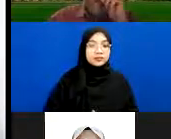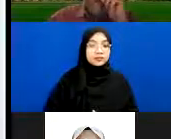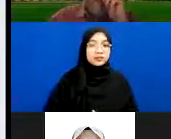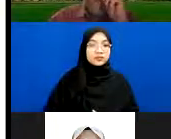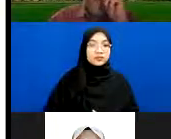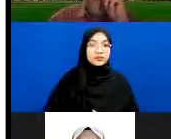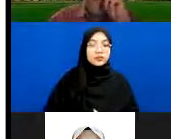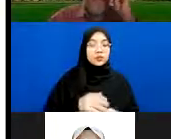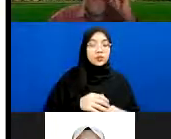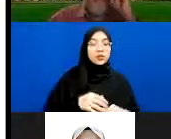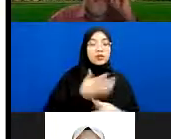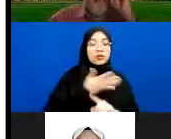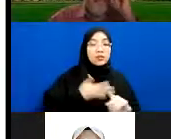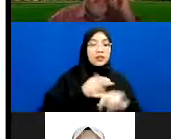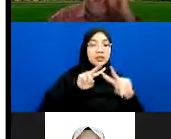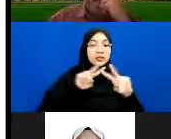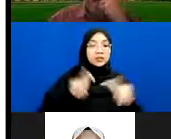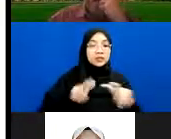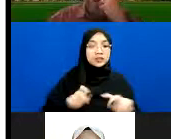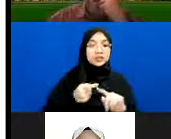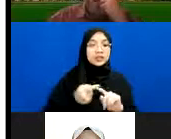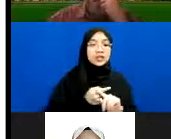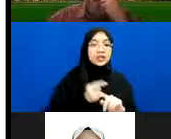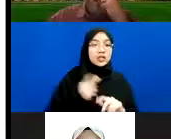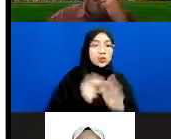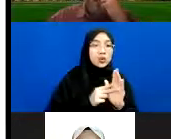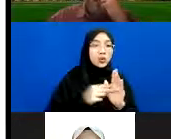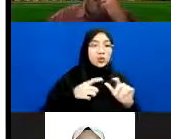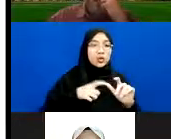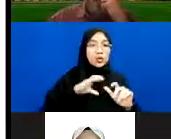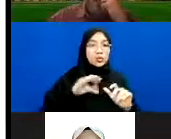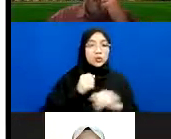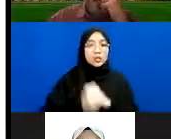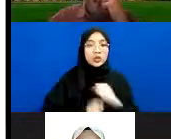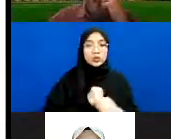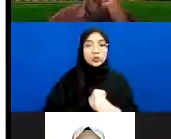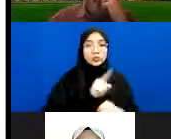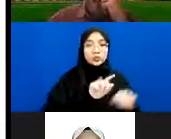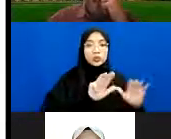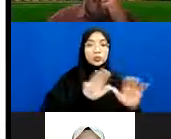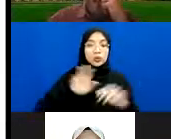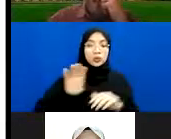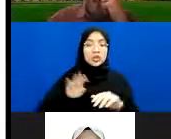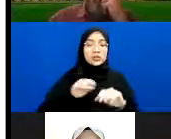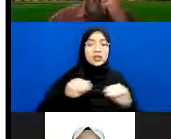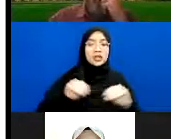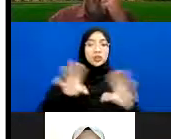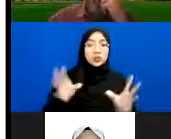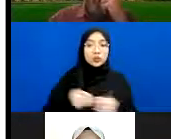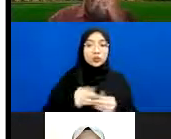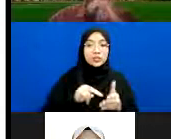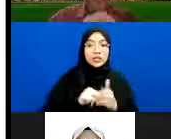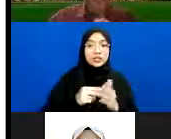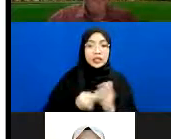For the research background, based on UNESCO 1994, inclusive education